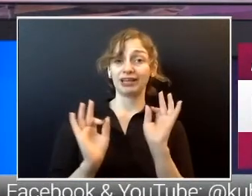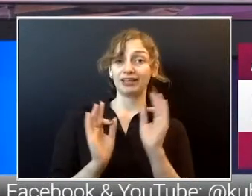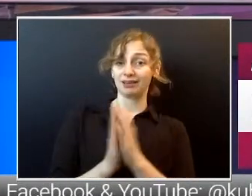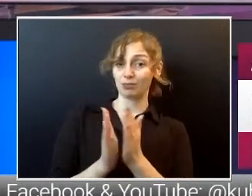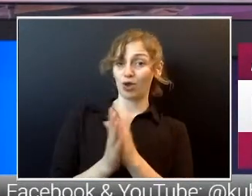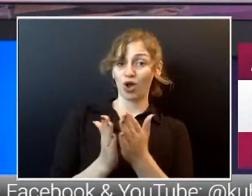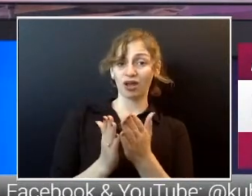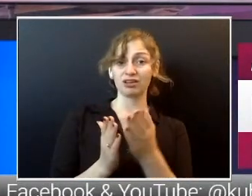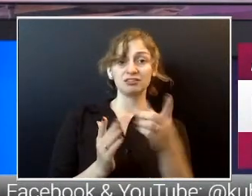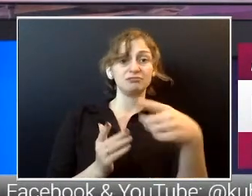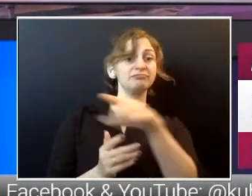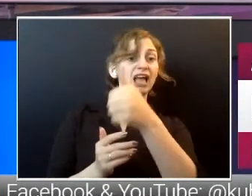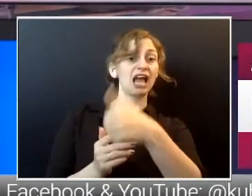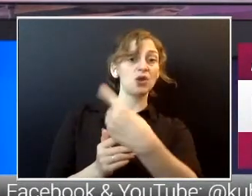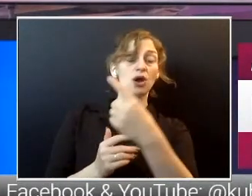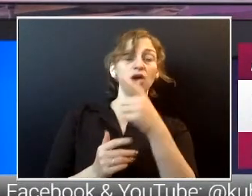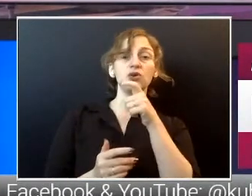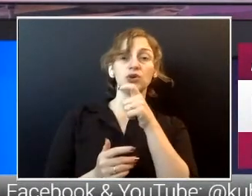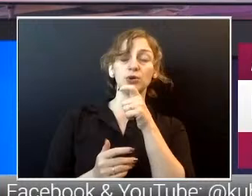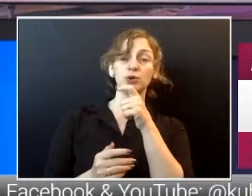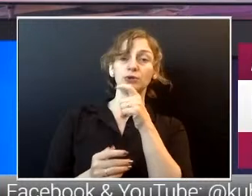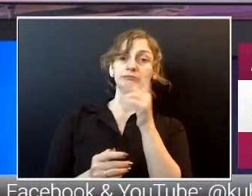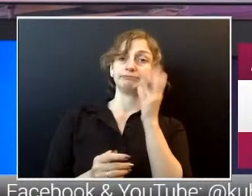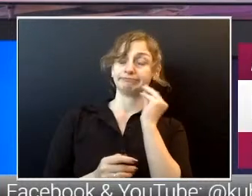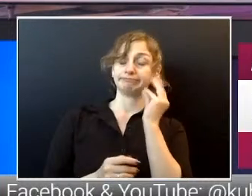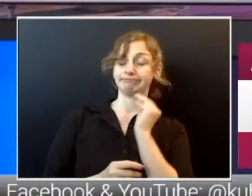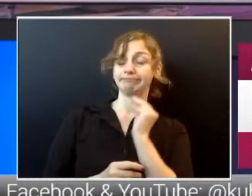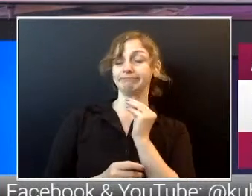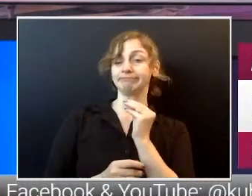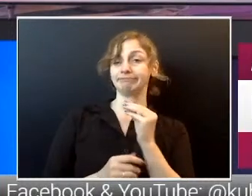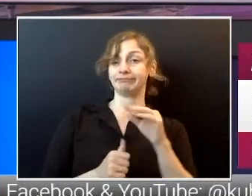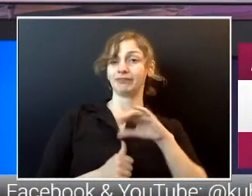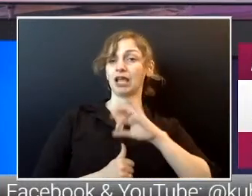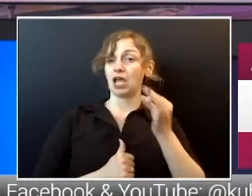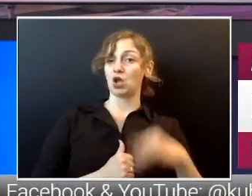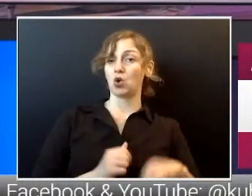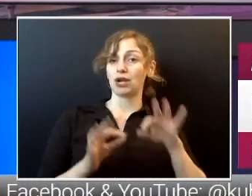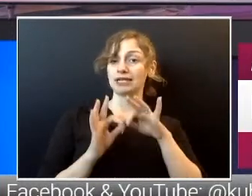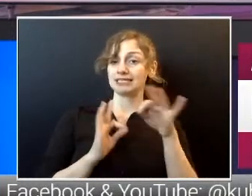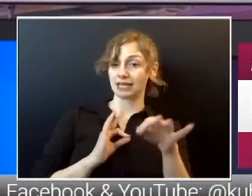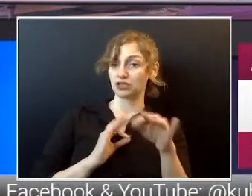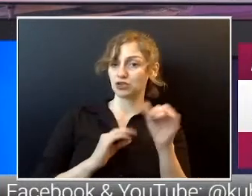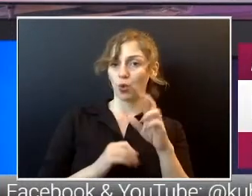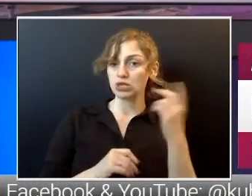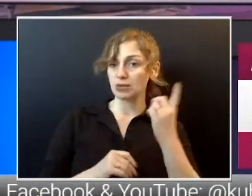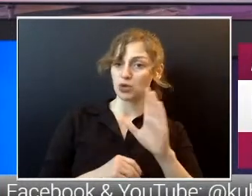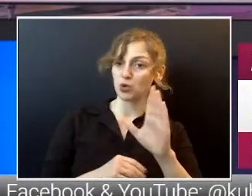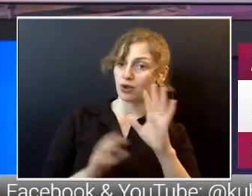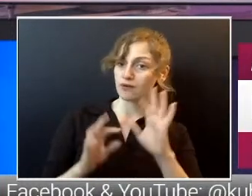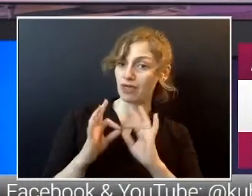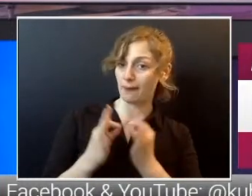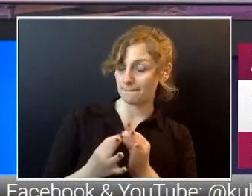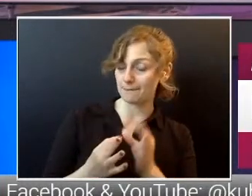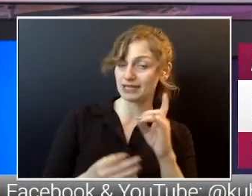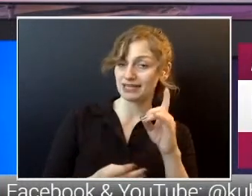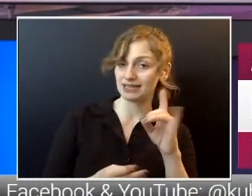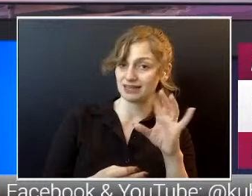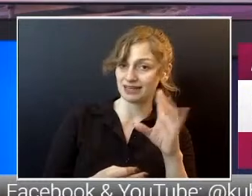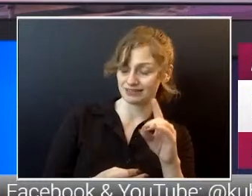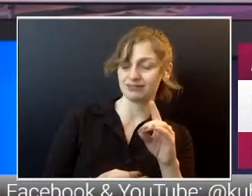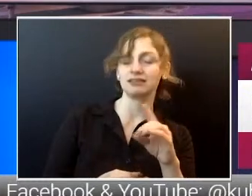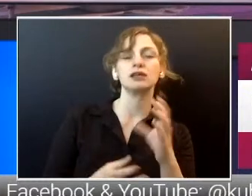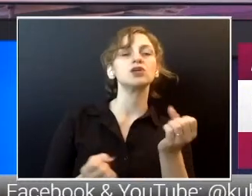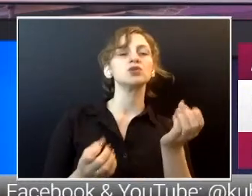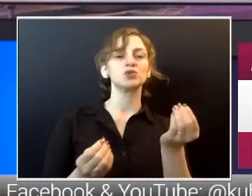aortic dissection, or someone who has a family member who has. So Cynthia's giving away free copies of her book about her survival while